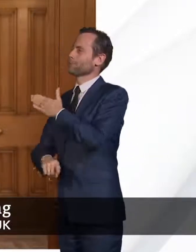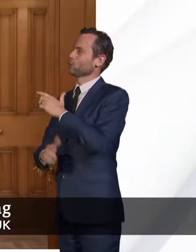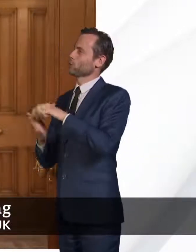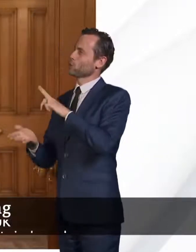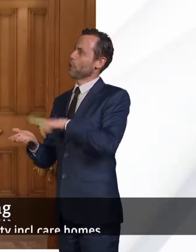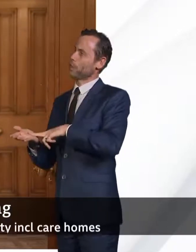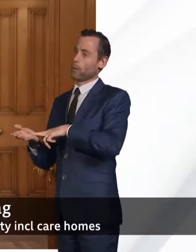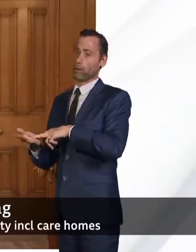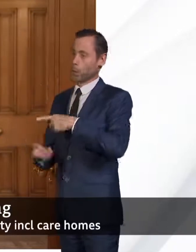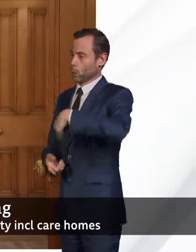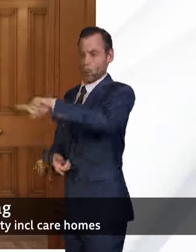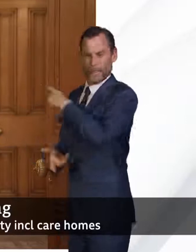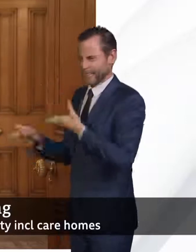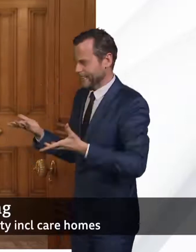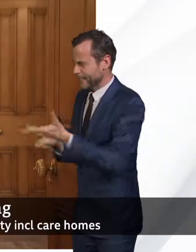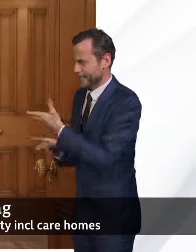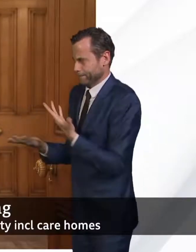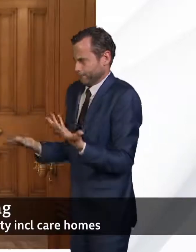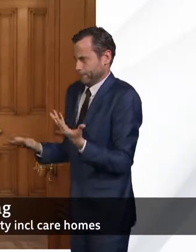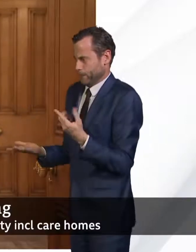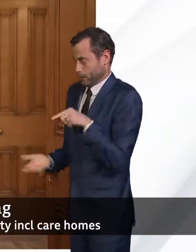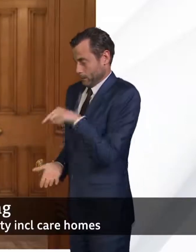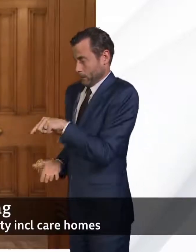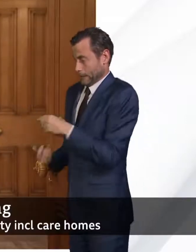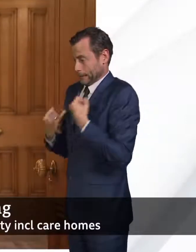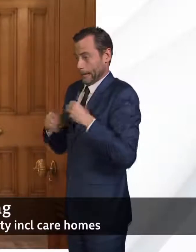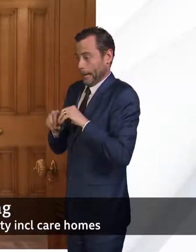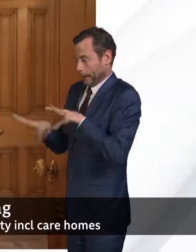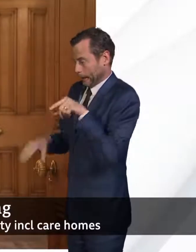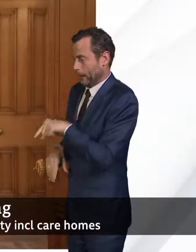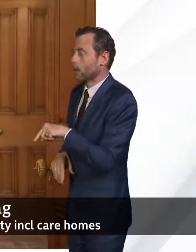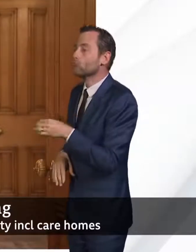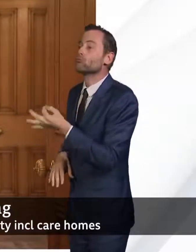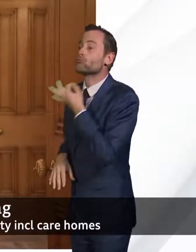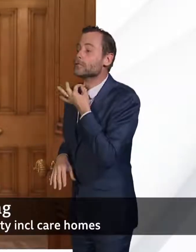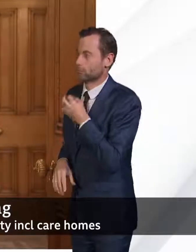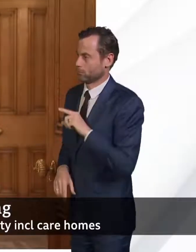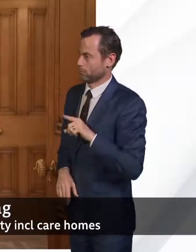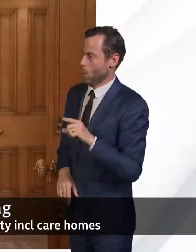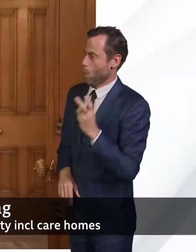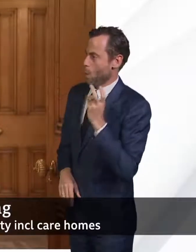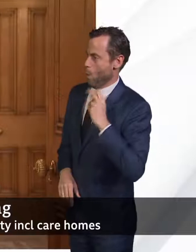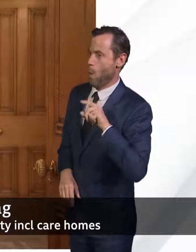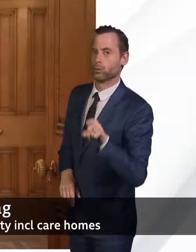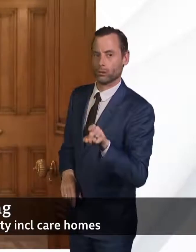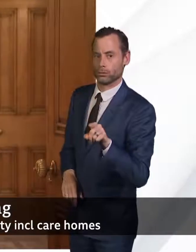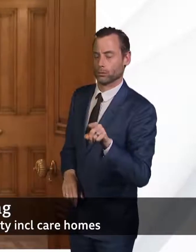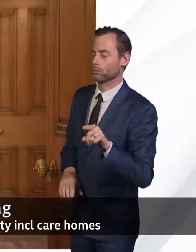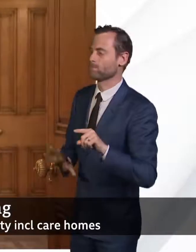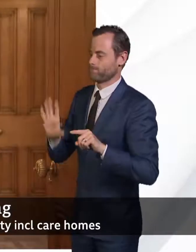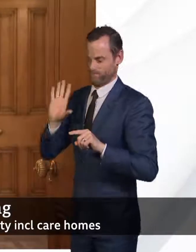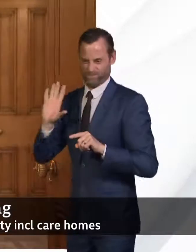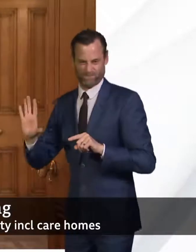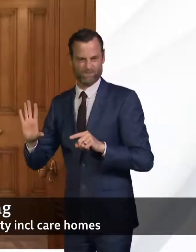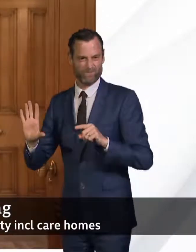discussion about, because one of the first things we knew about this virus was that it had a very strong age profile, as in it was much more